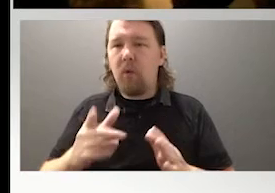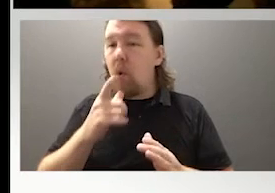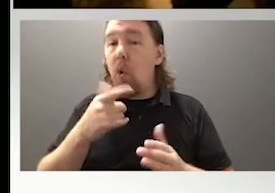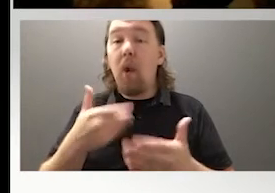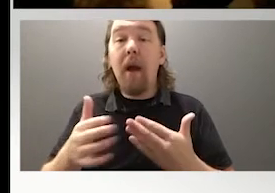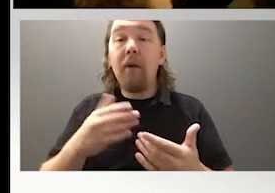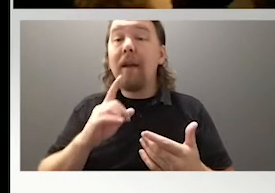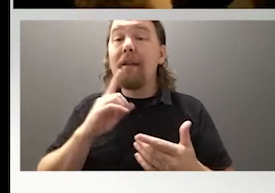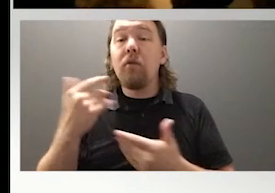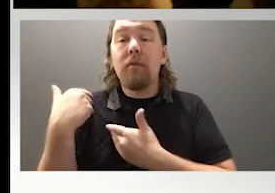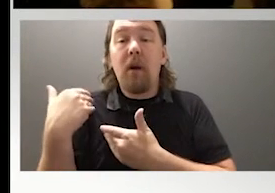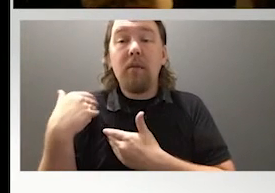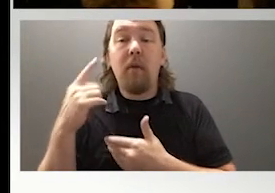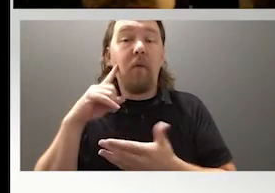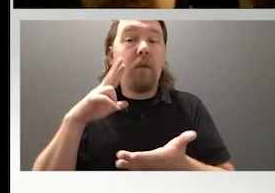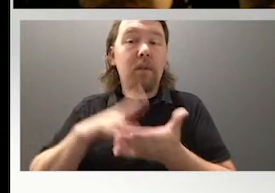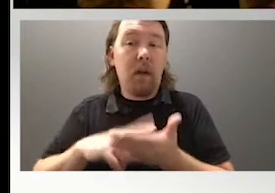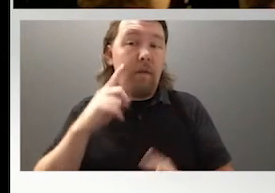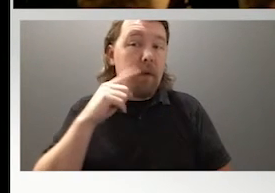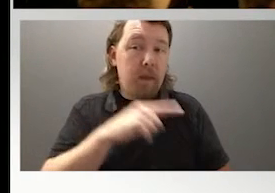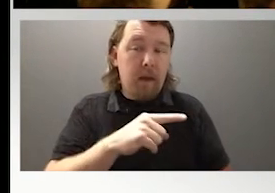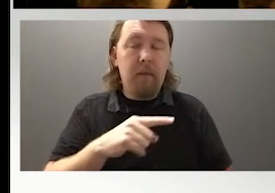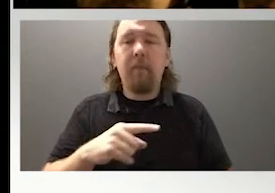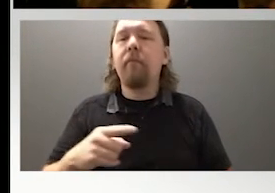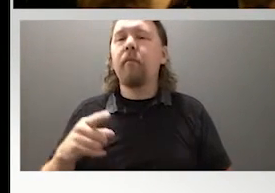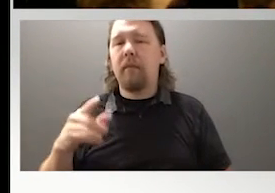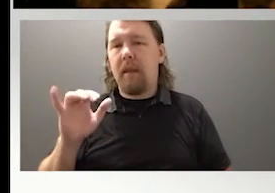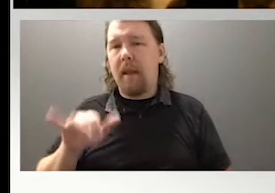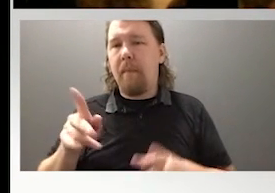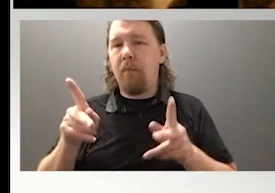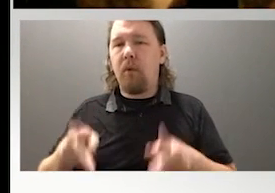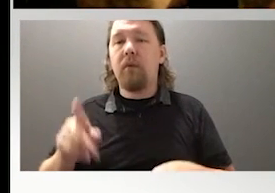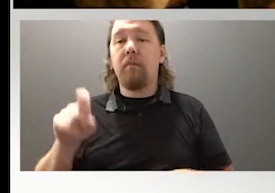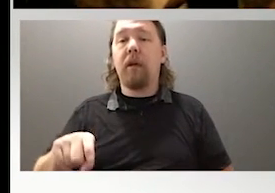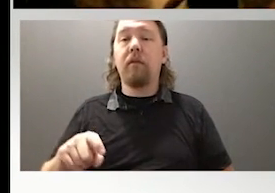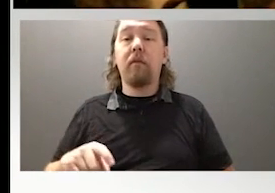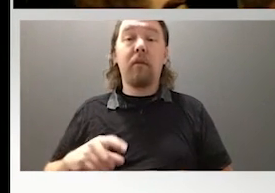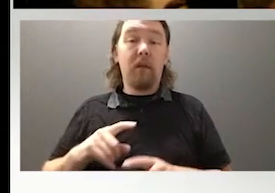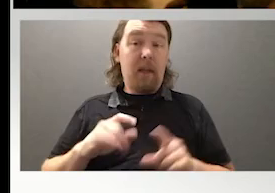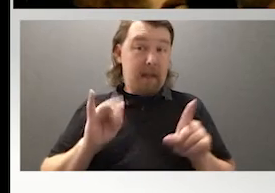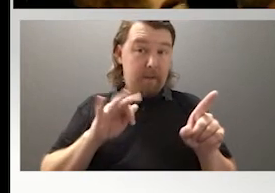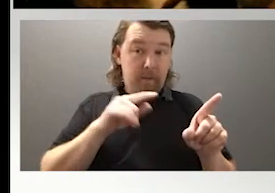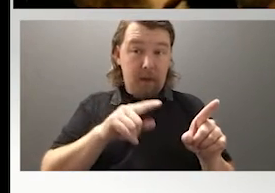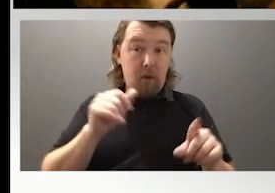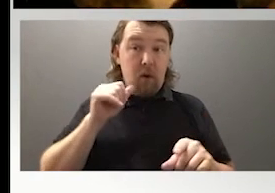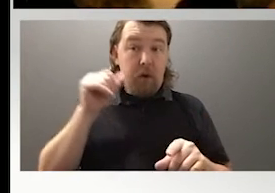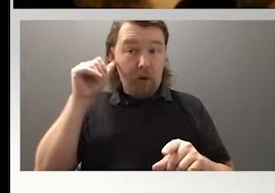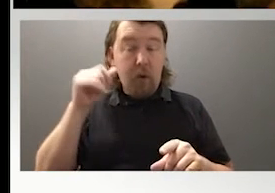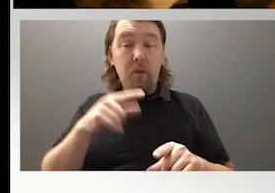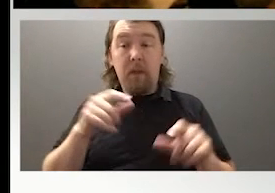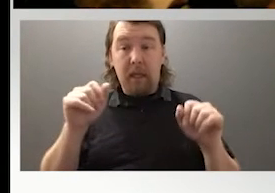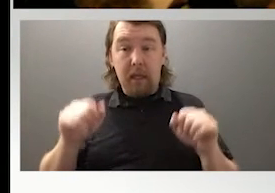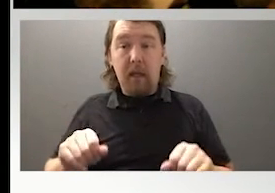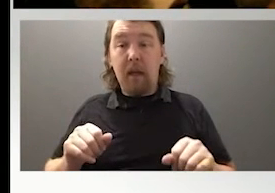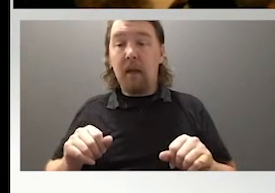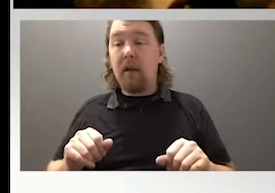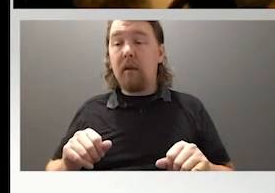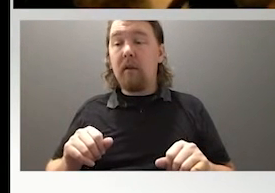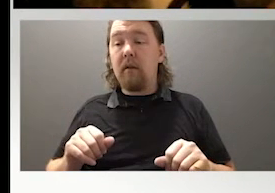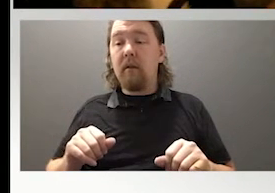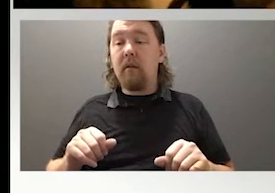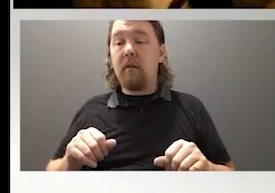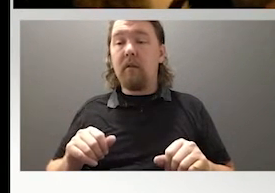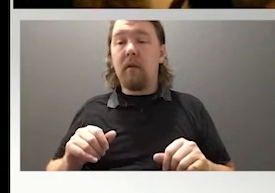for them. If there's an adult who's unable to sign it, but they're capable, meaning that